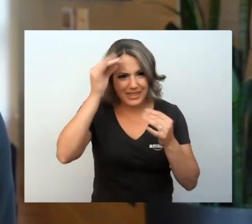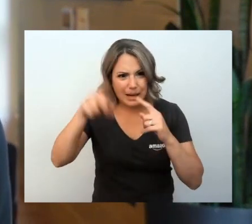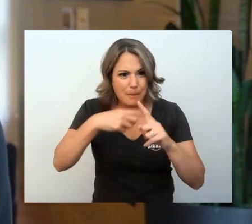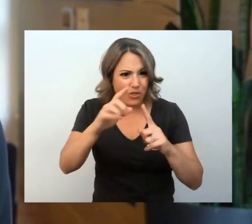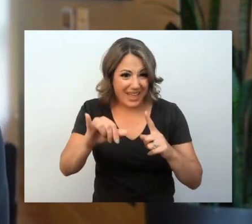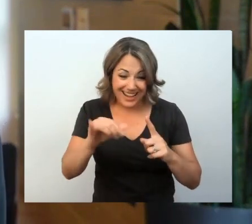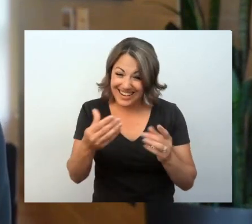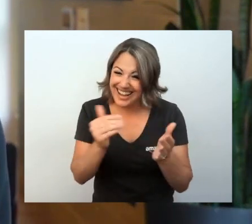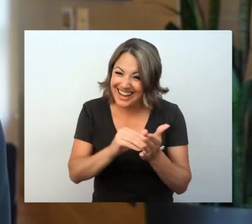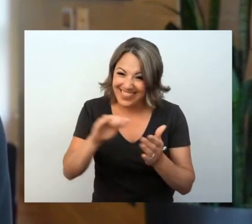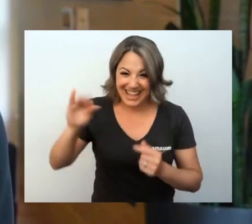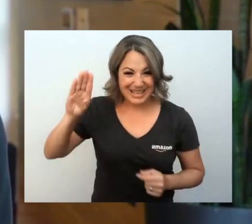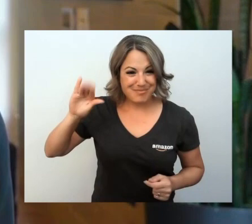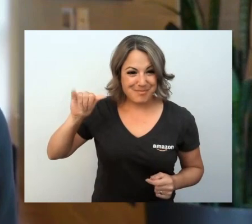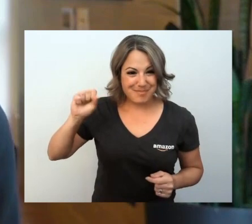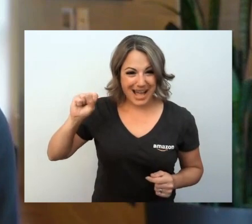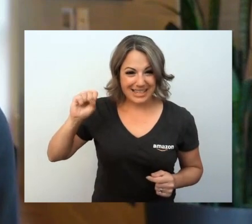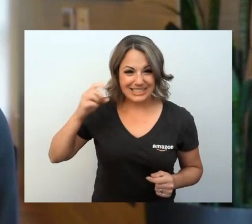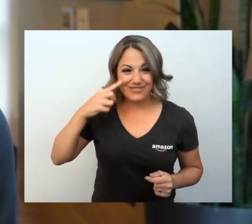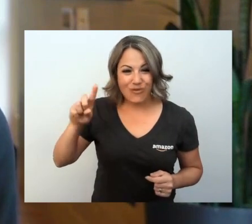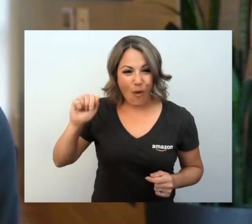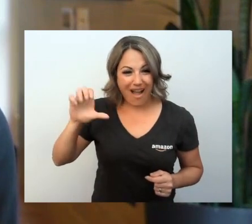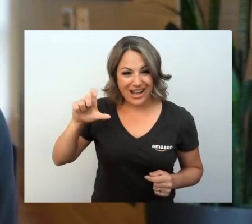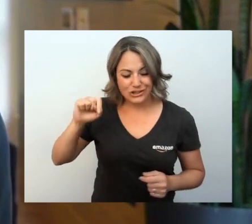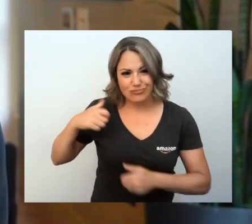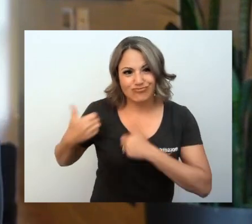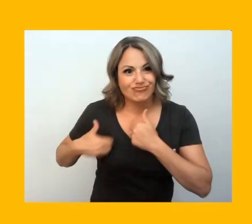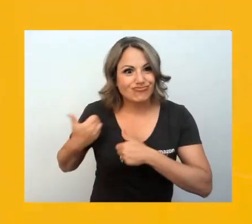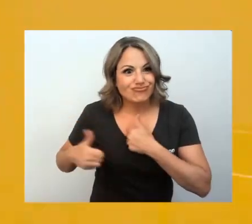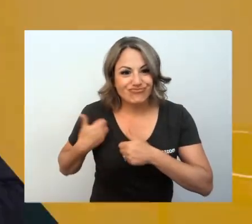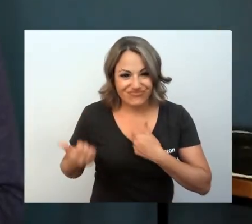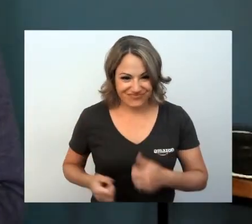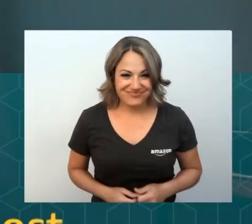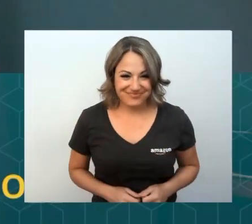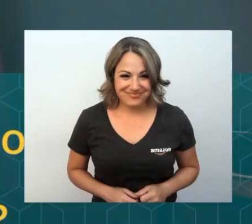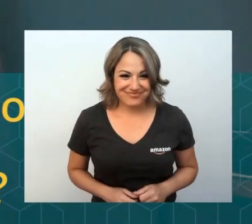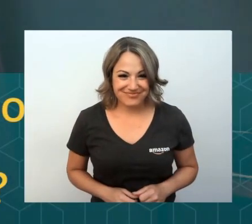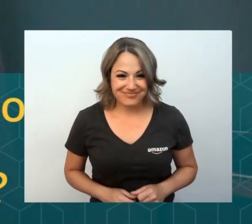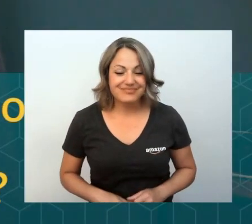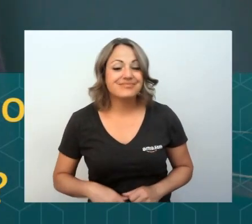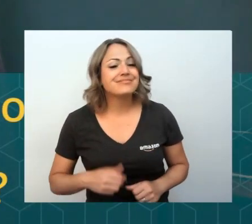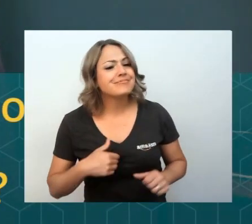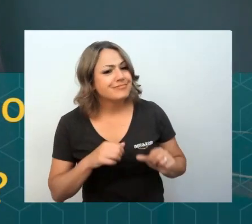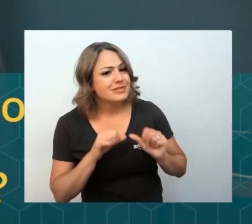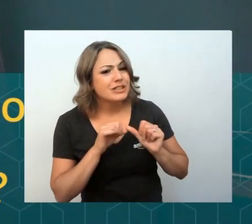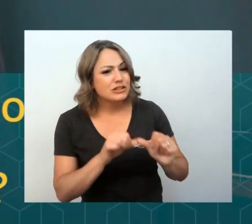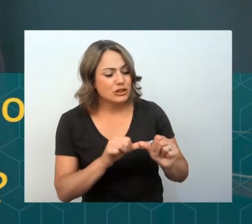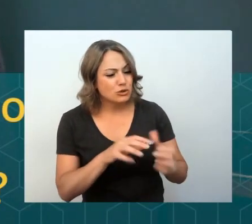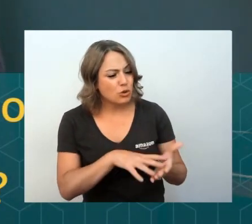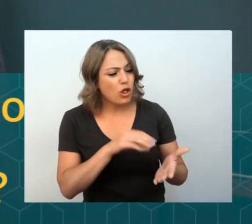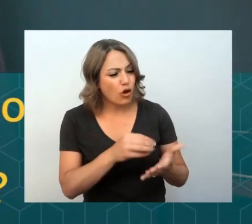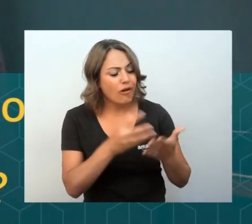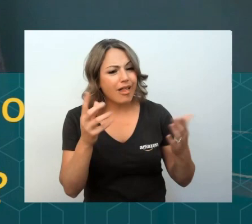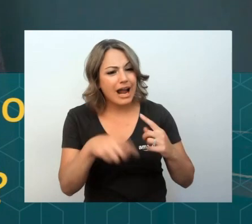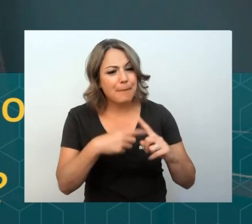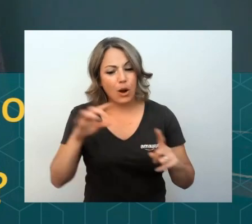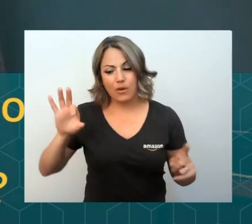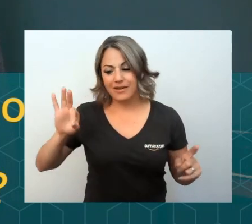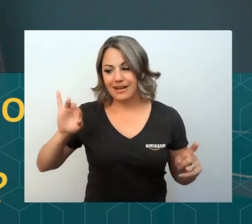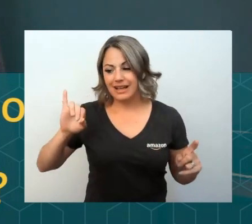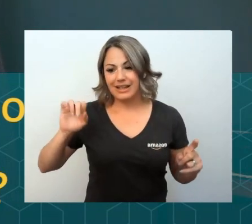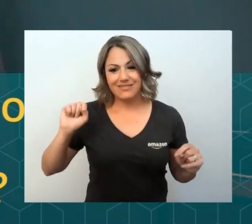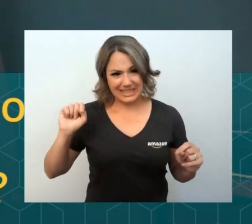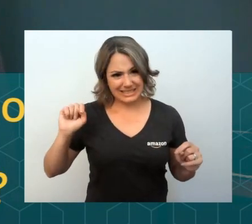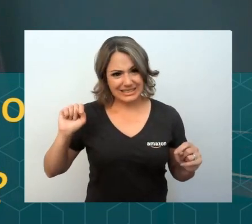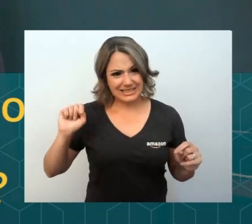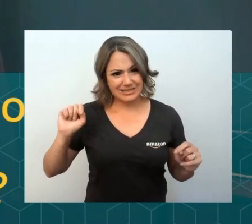again, bias for action, we are always looking to action towards too. I continue to learn a lot about fit. If you think about